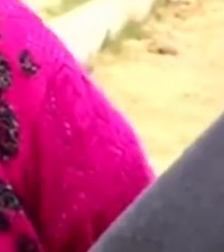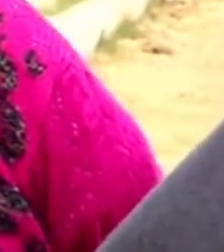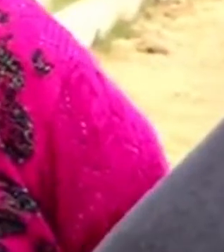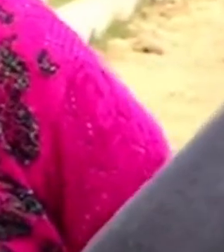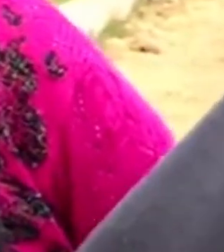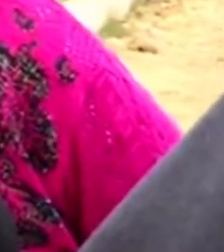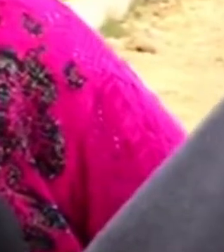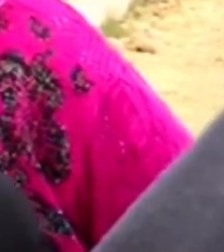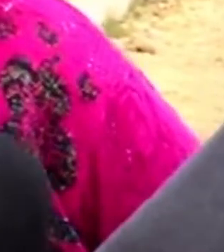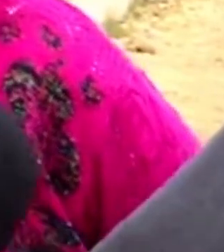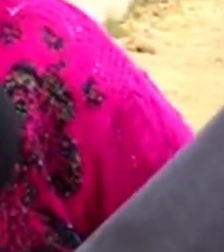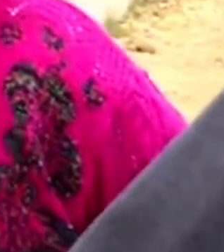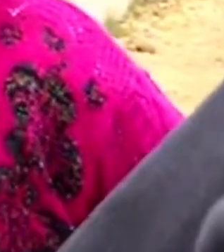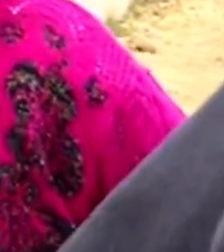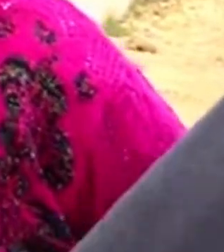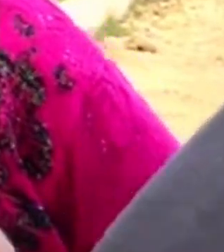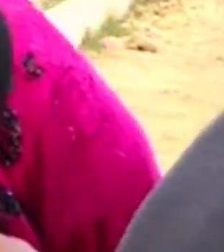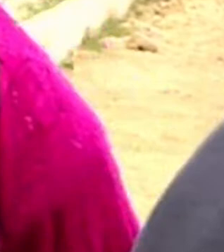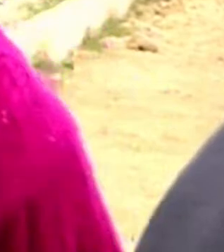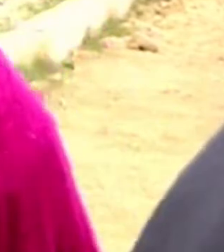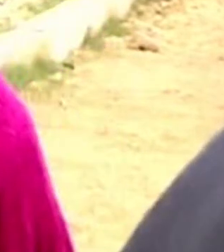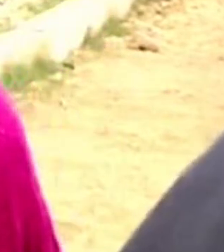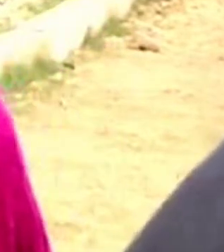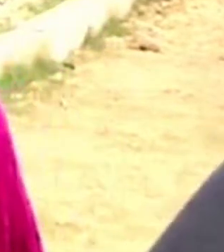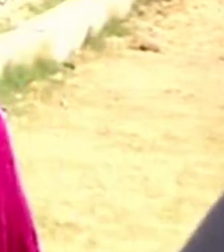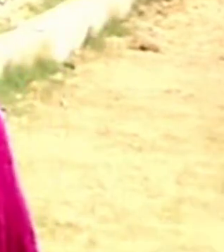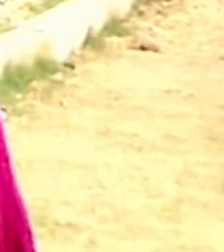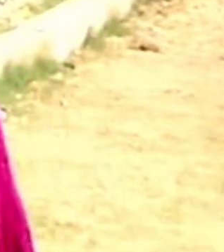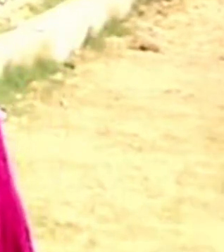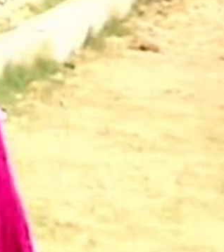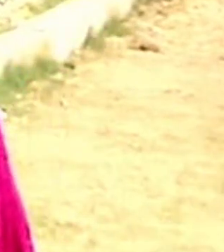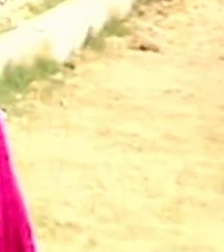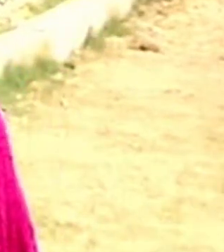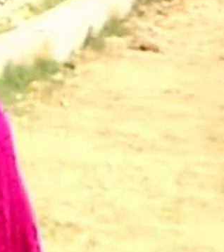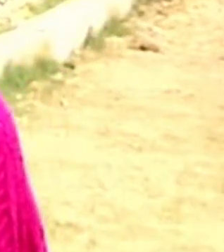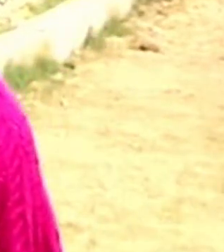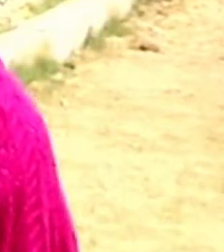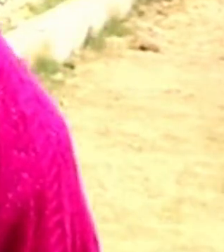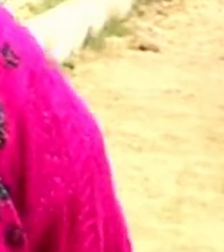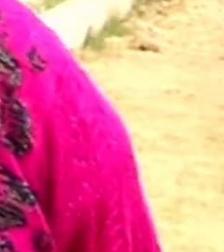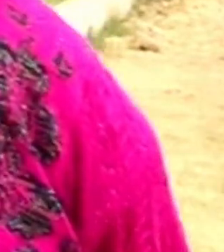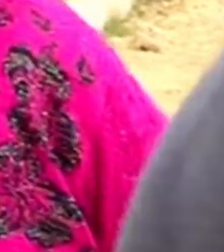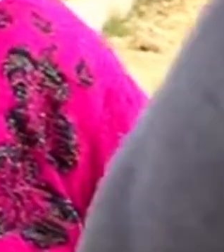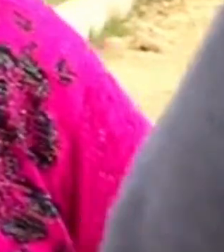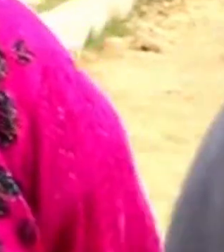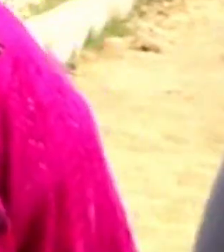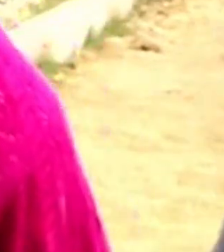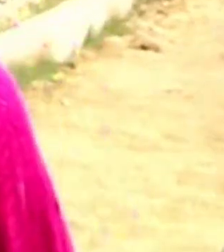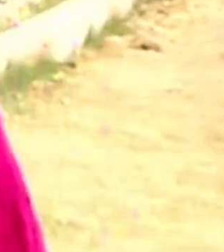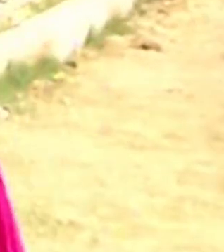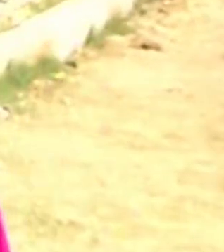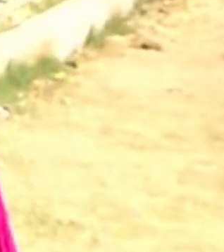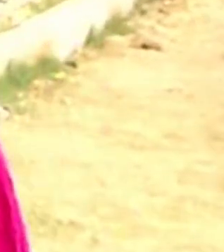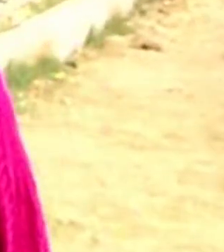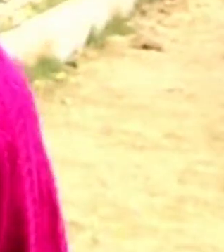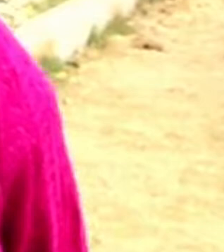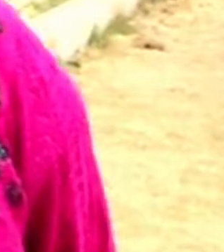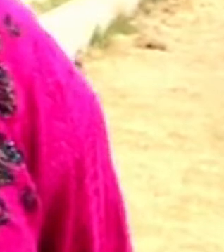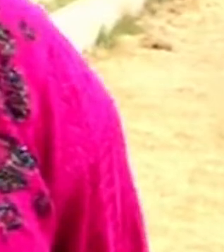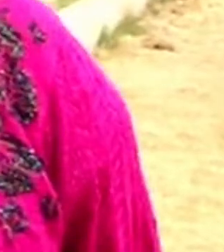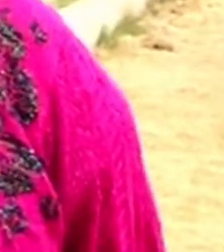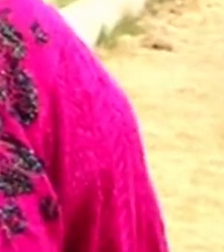Joyce Njovu, WDC Secretary, is elated with the construction of the health post. Ndisibokondwera